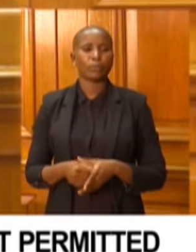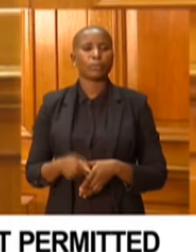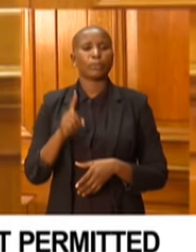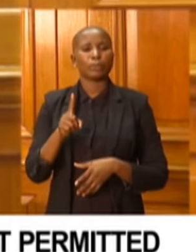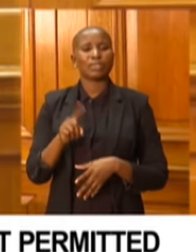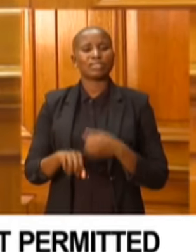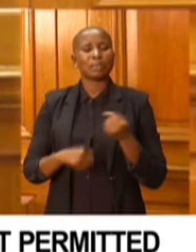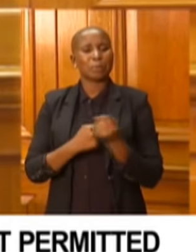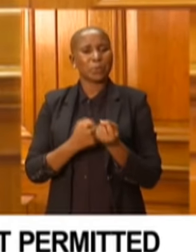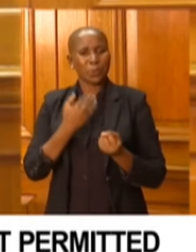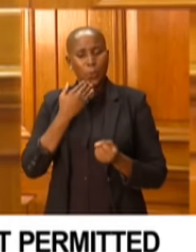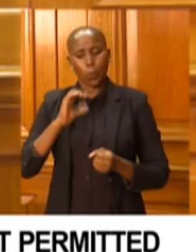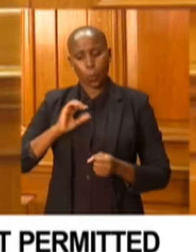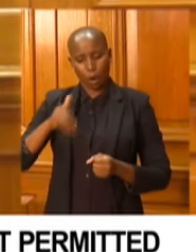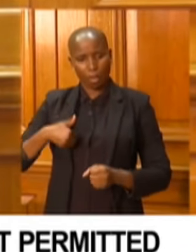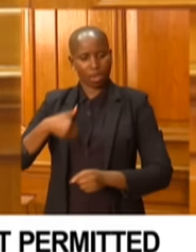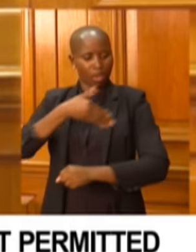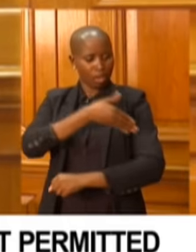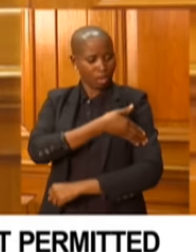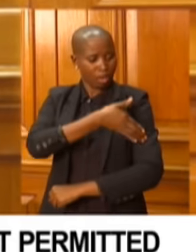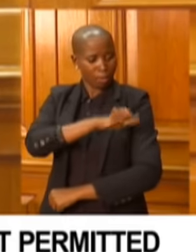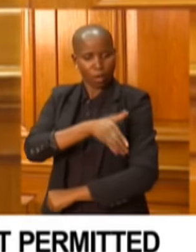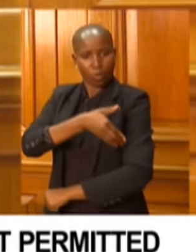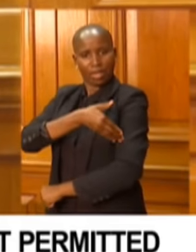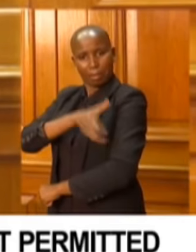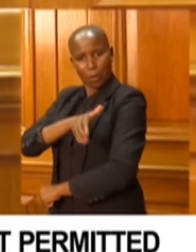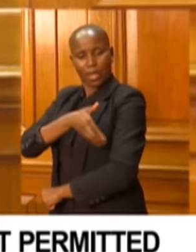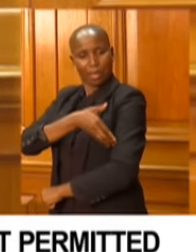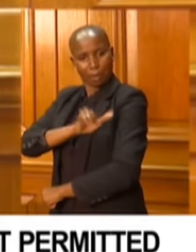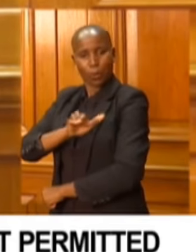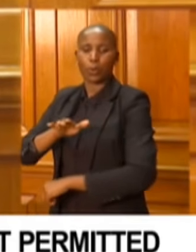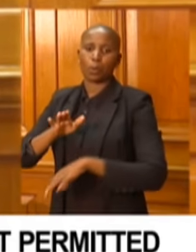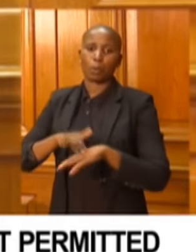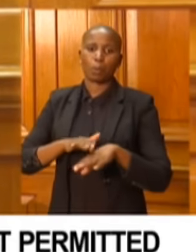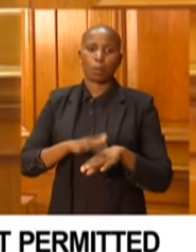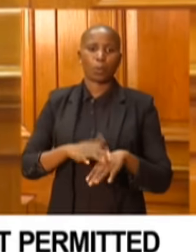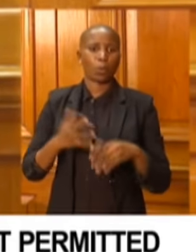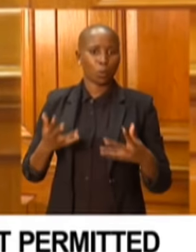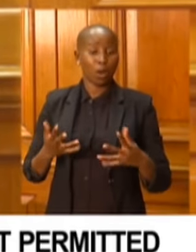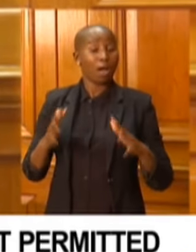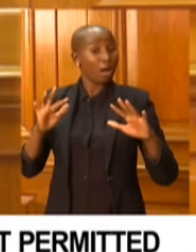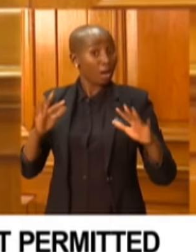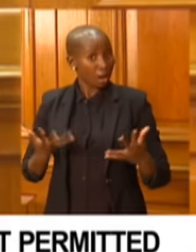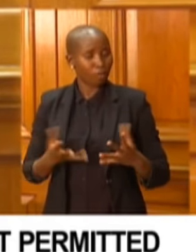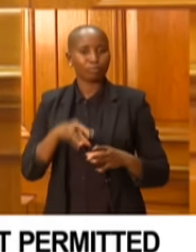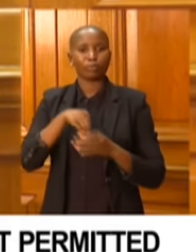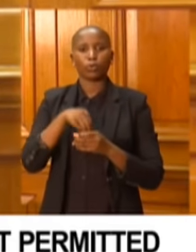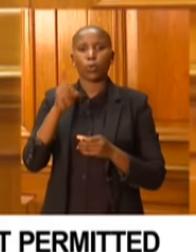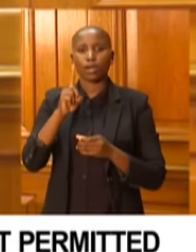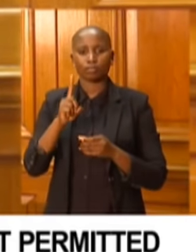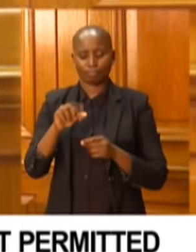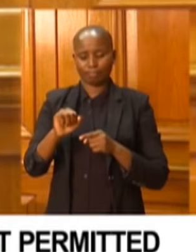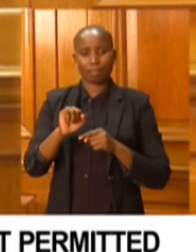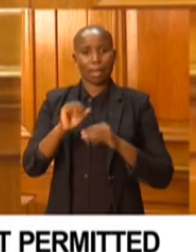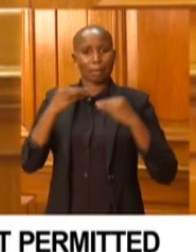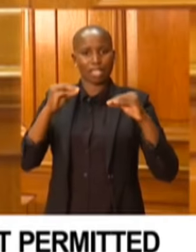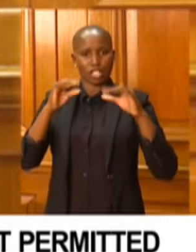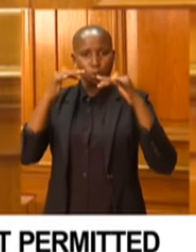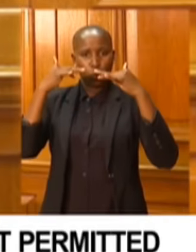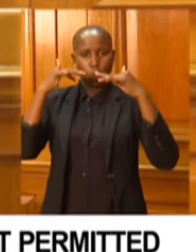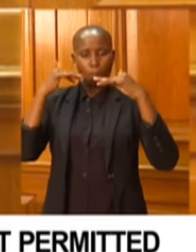empowerment, especially during this COVID-19 period. This includes training for business women